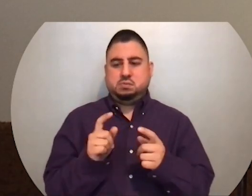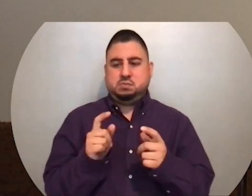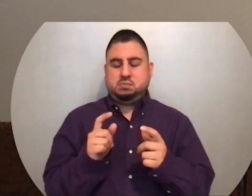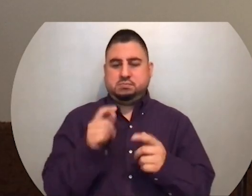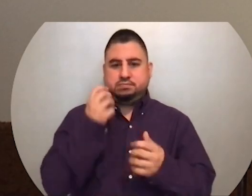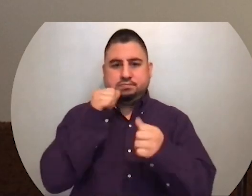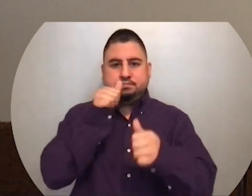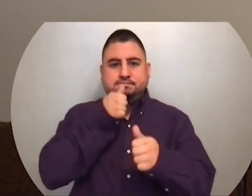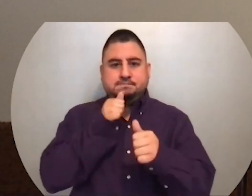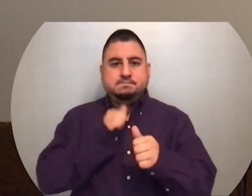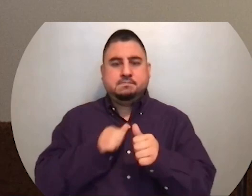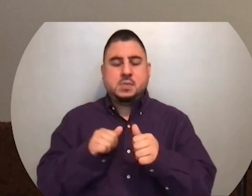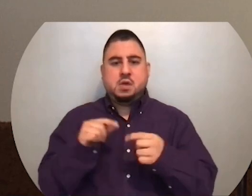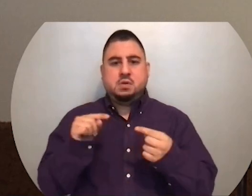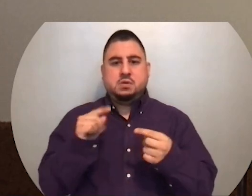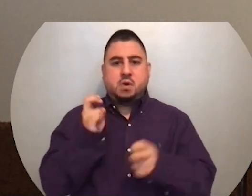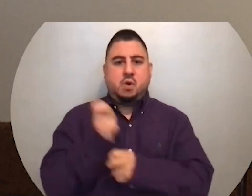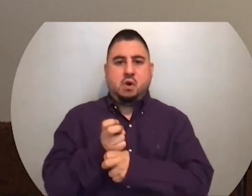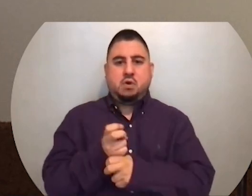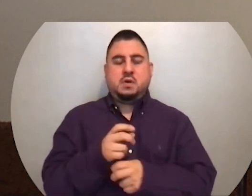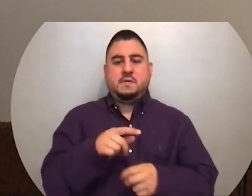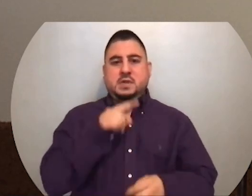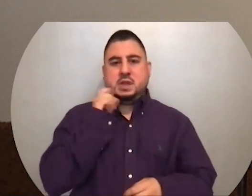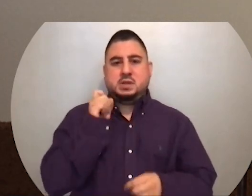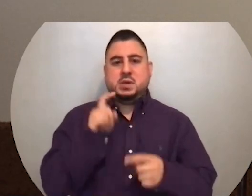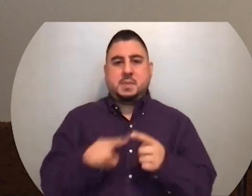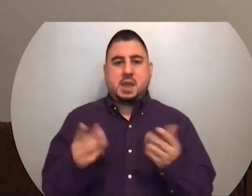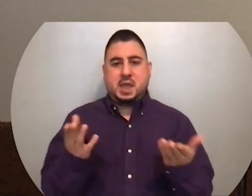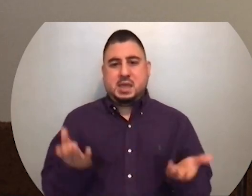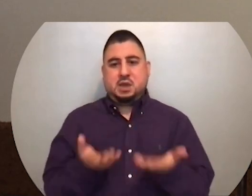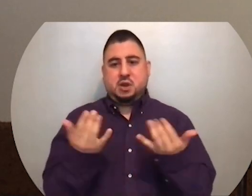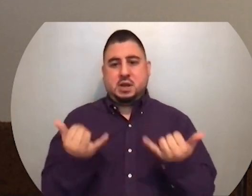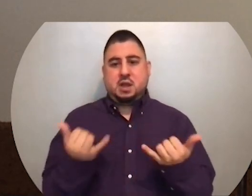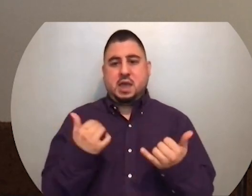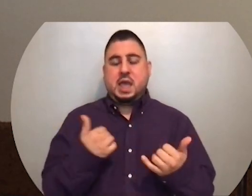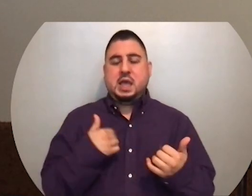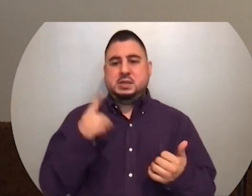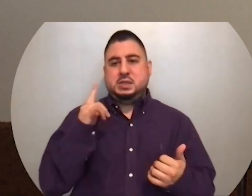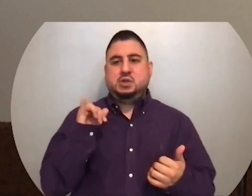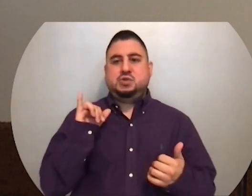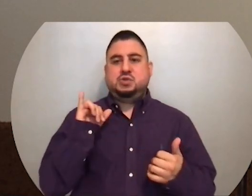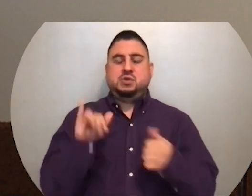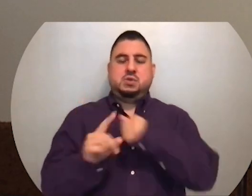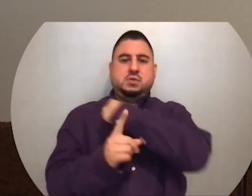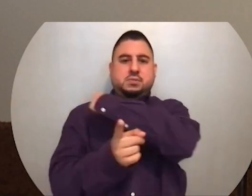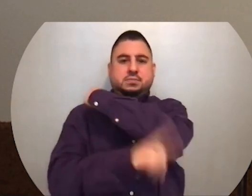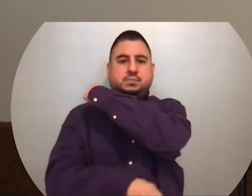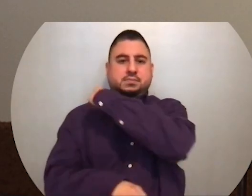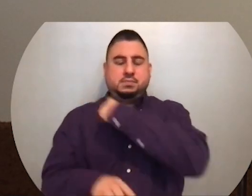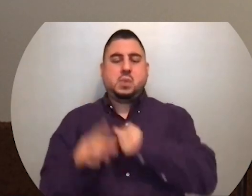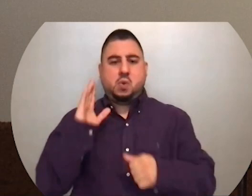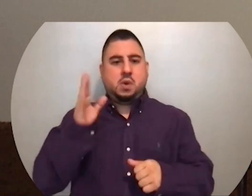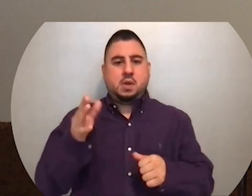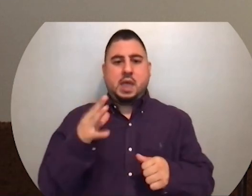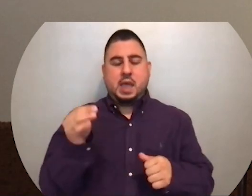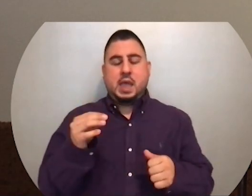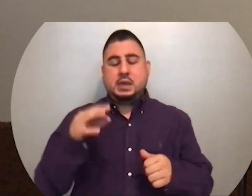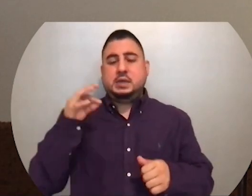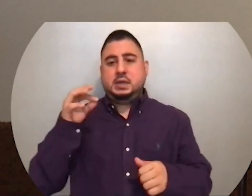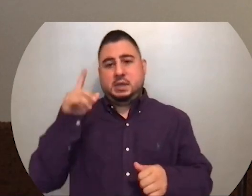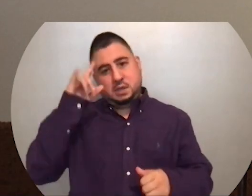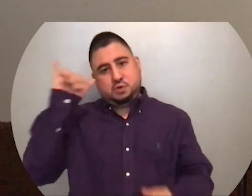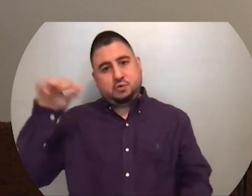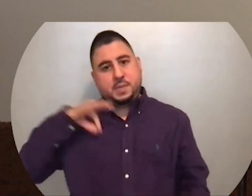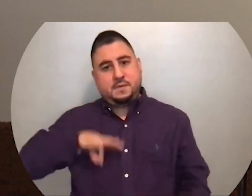desert. But what we do in the here and now has eternal repercussions and eternal benefit.